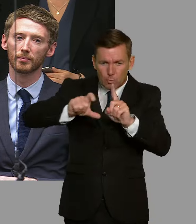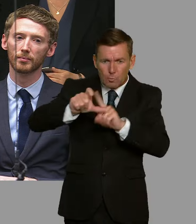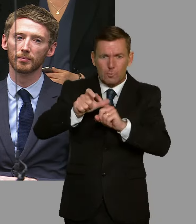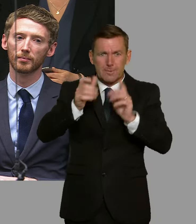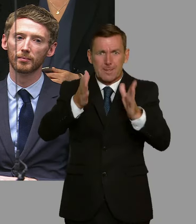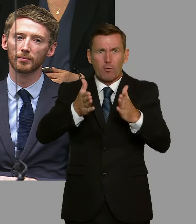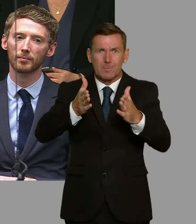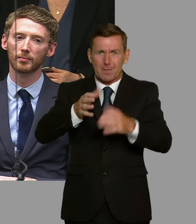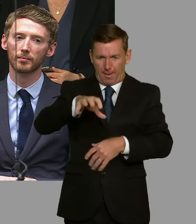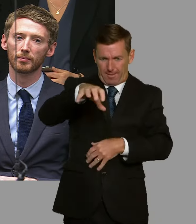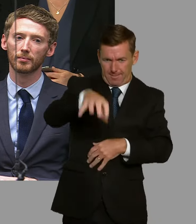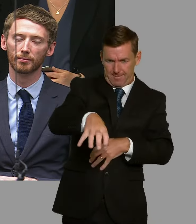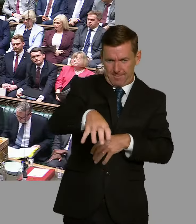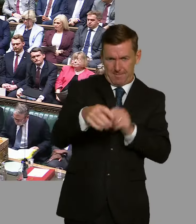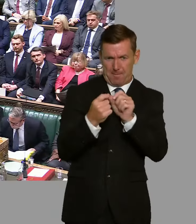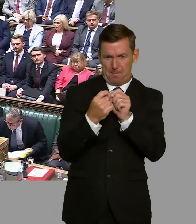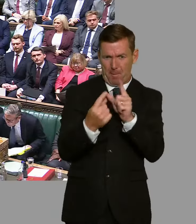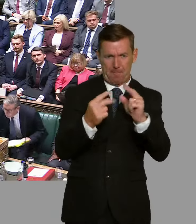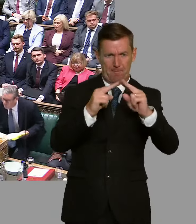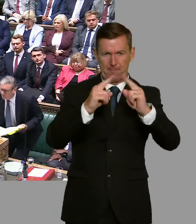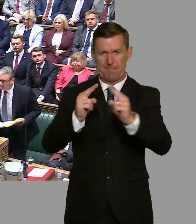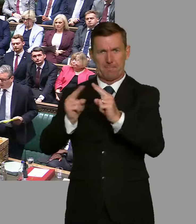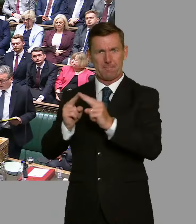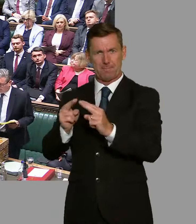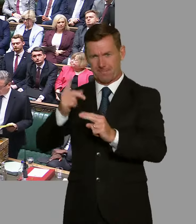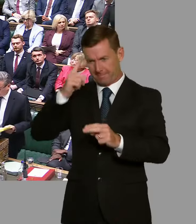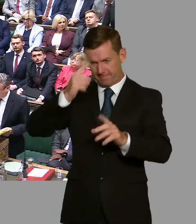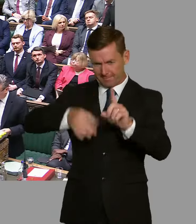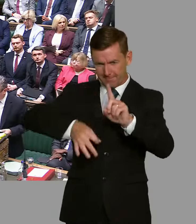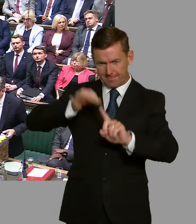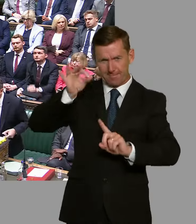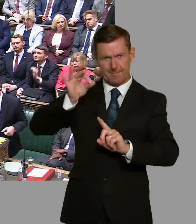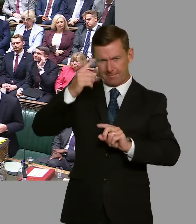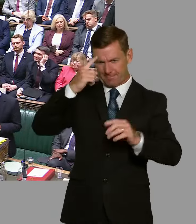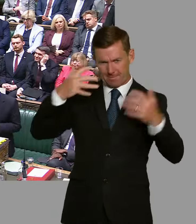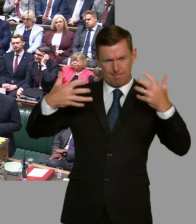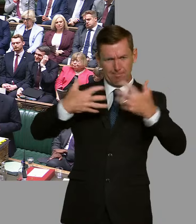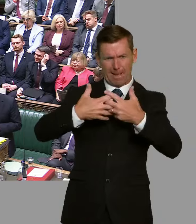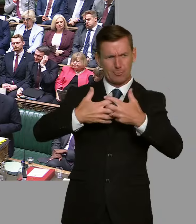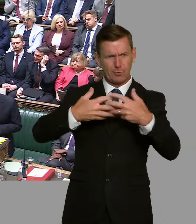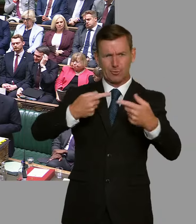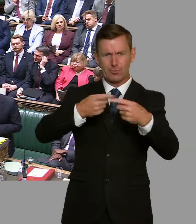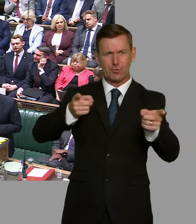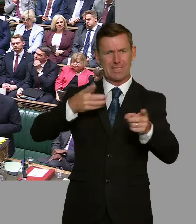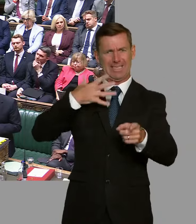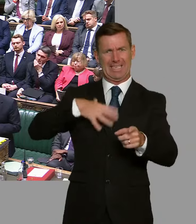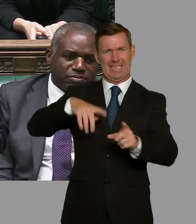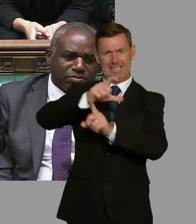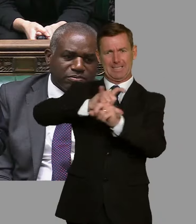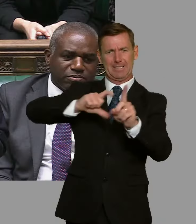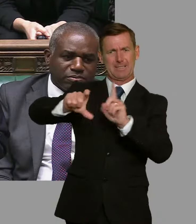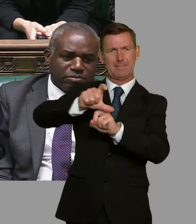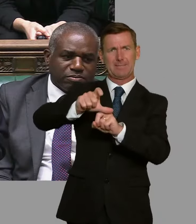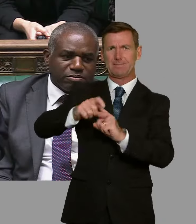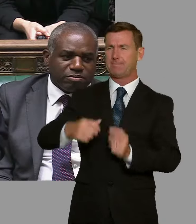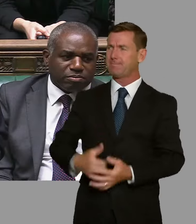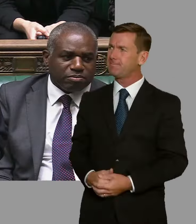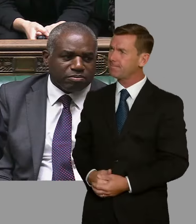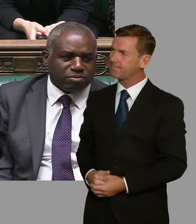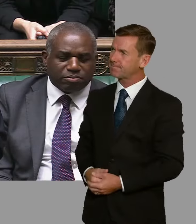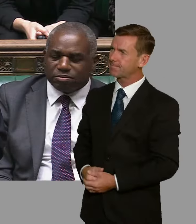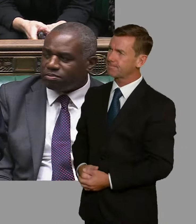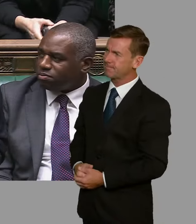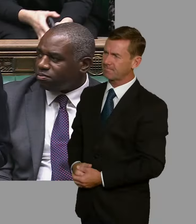the evolving needs of our town? Prime Minister. Well, can I pay tribute to how he's bringing people together to deliver better care